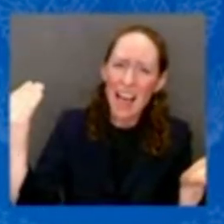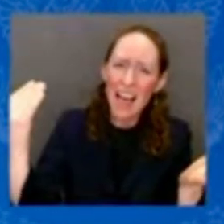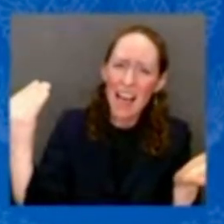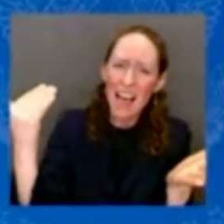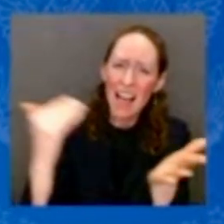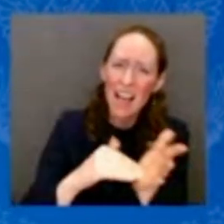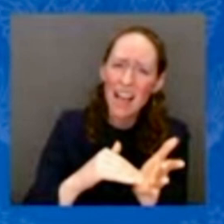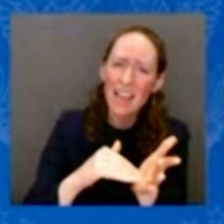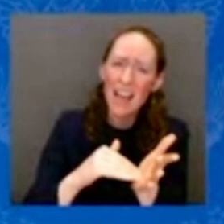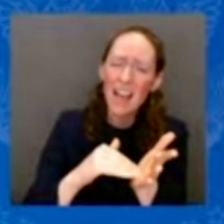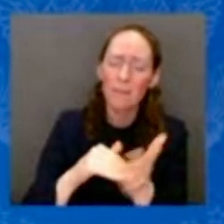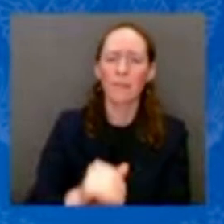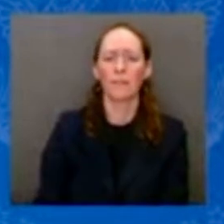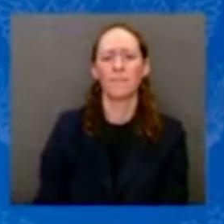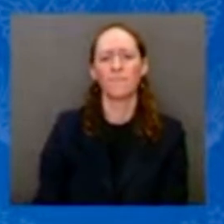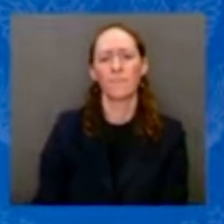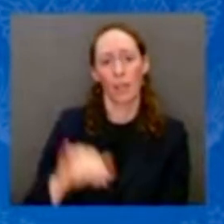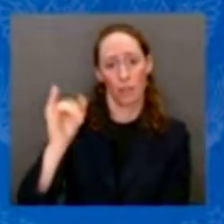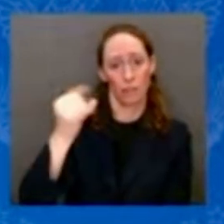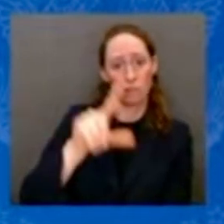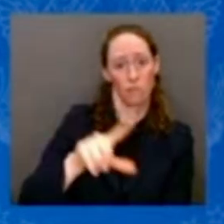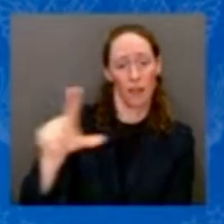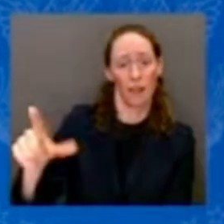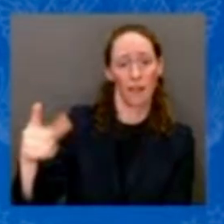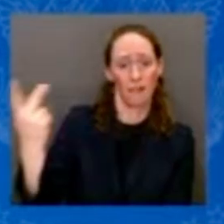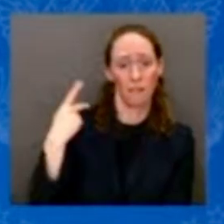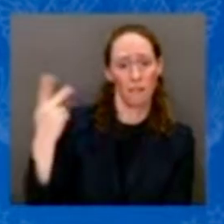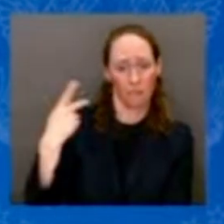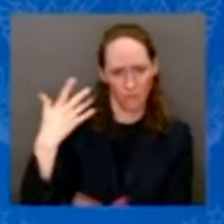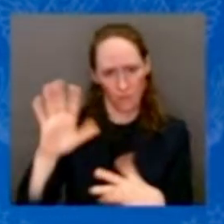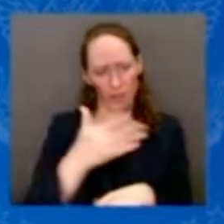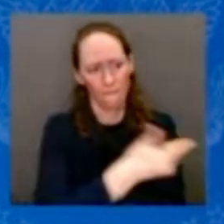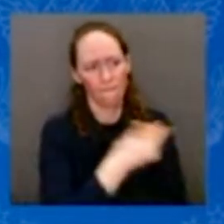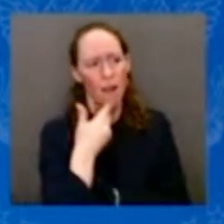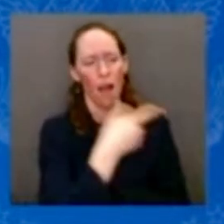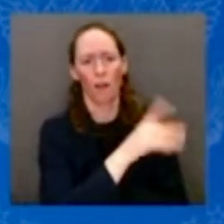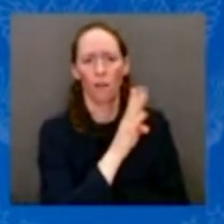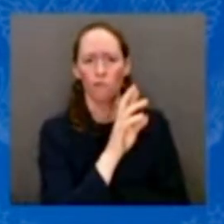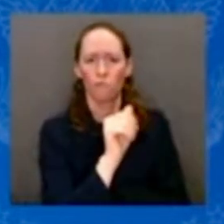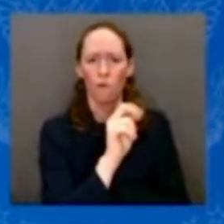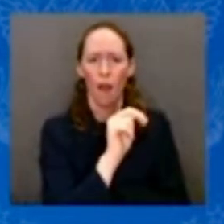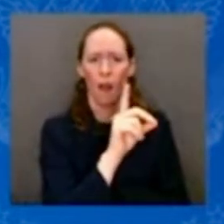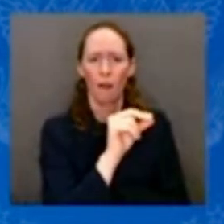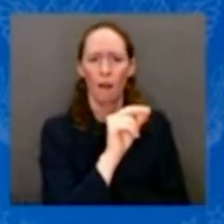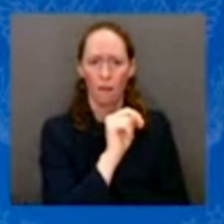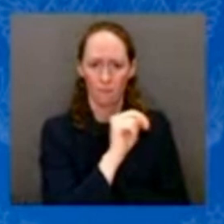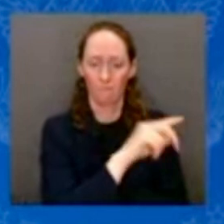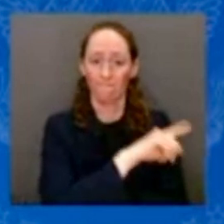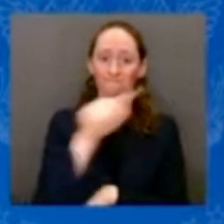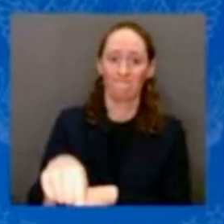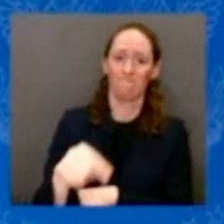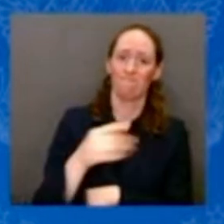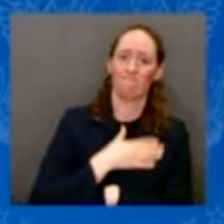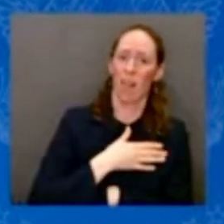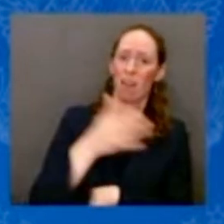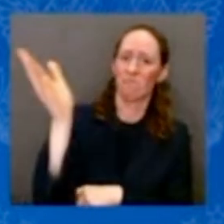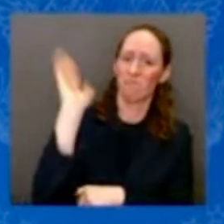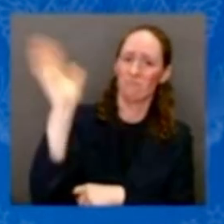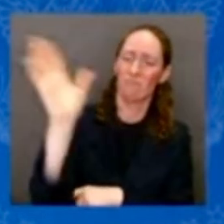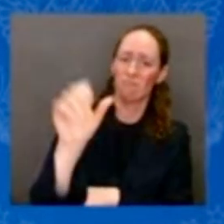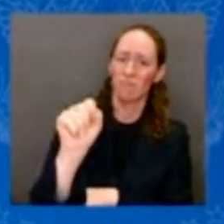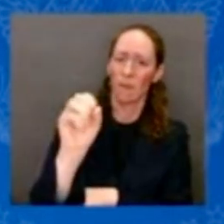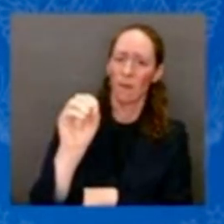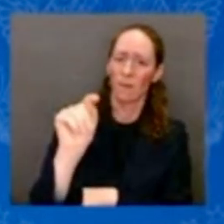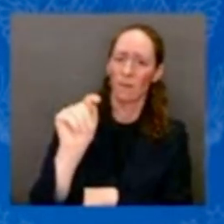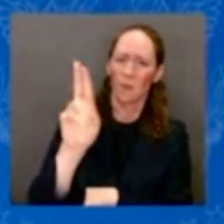message because we wanted the country to know all of you, not just Brandon, all of you,